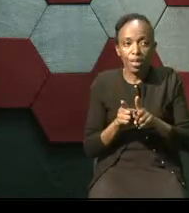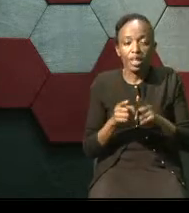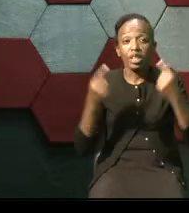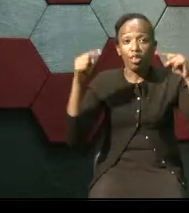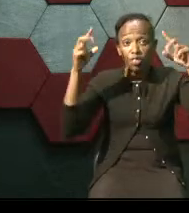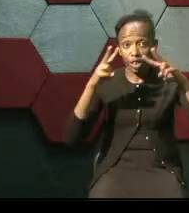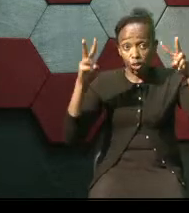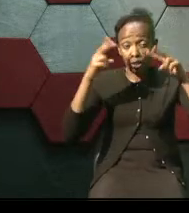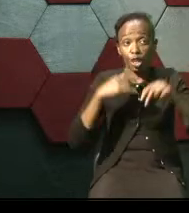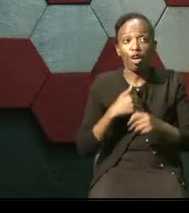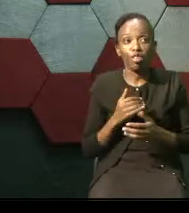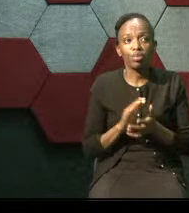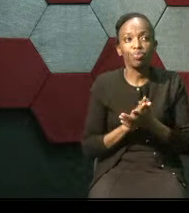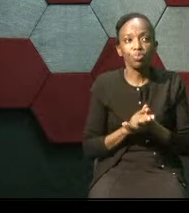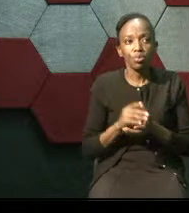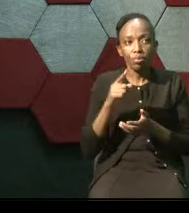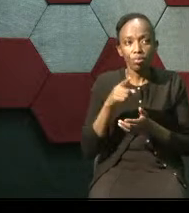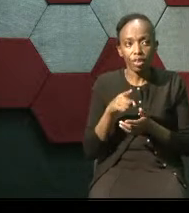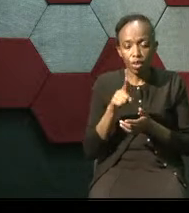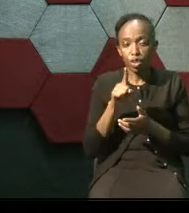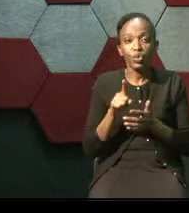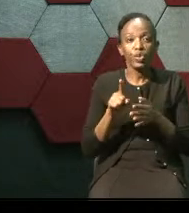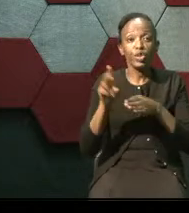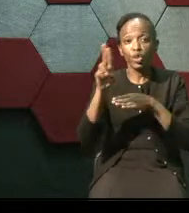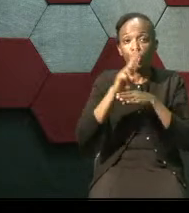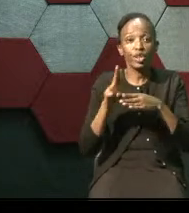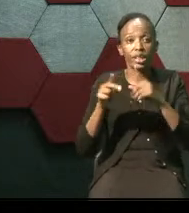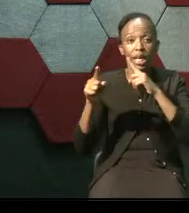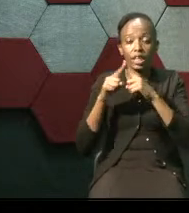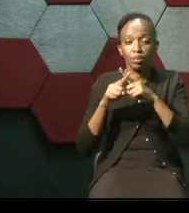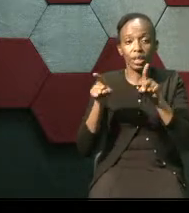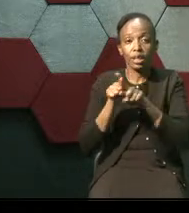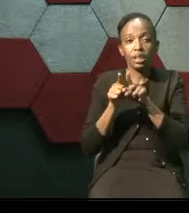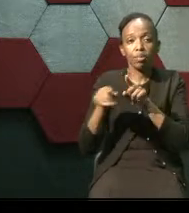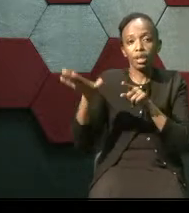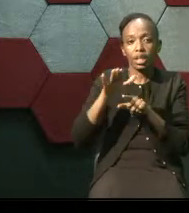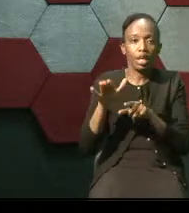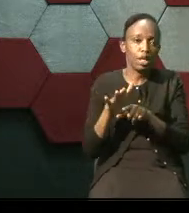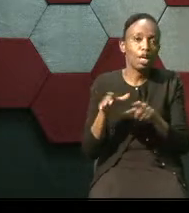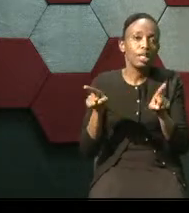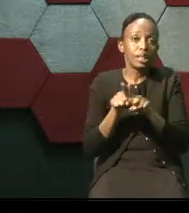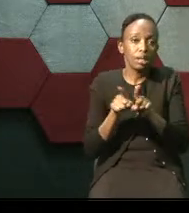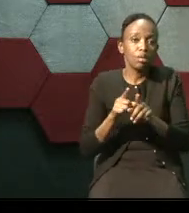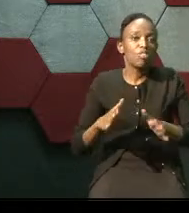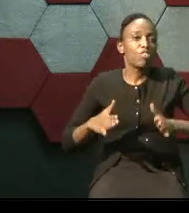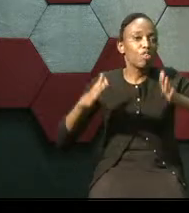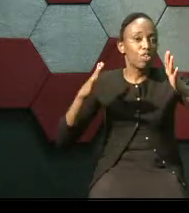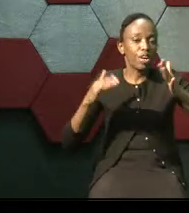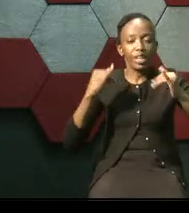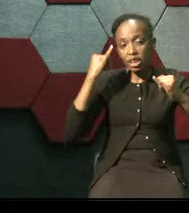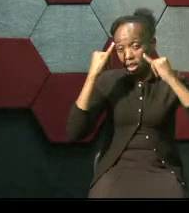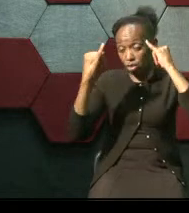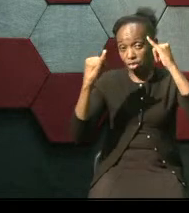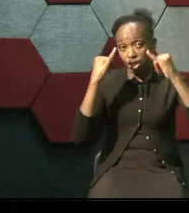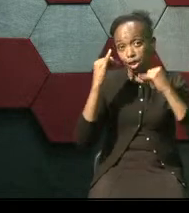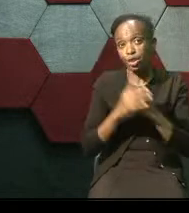victory. Use this experience as a platform for even greater innovation.